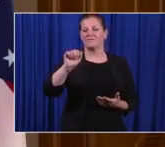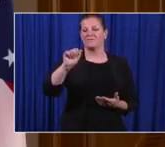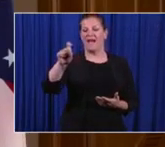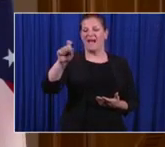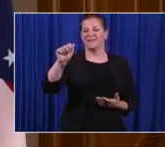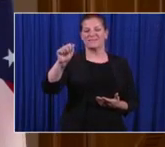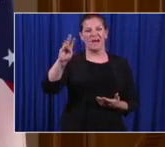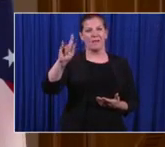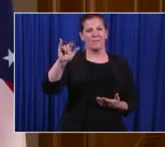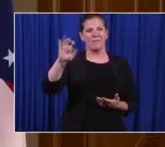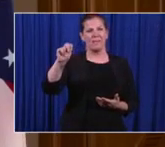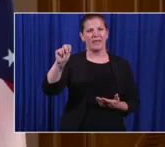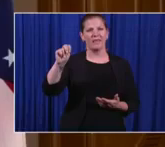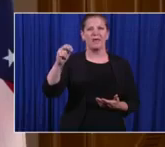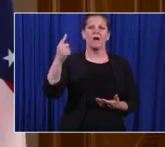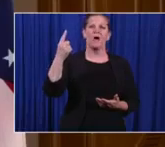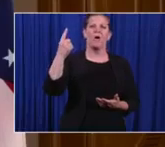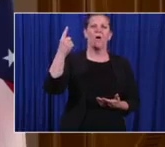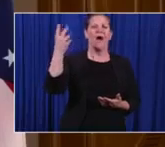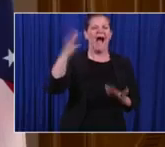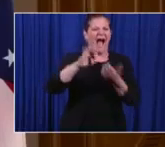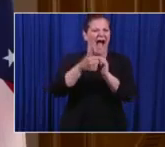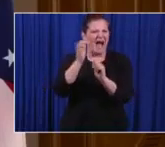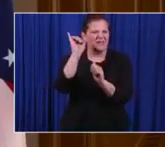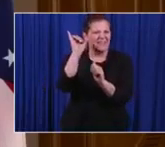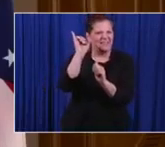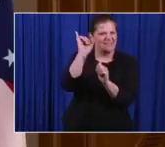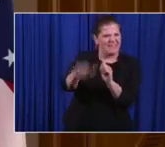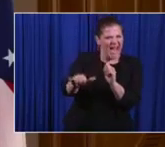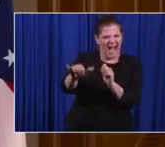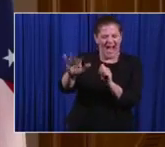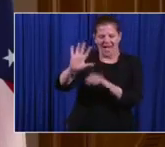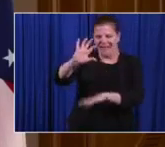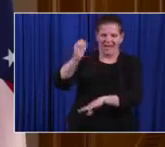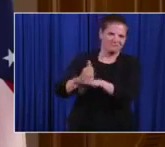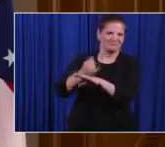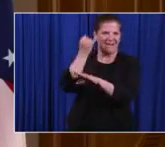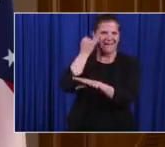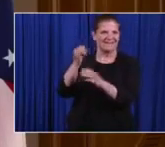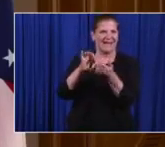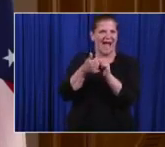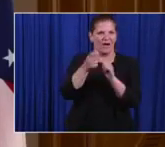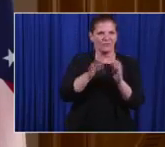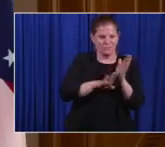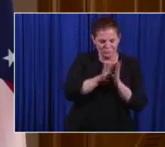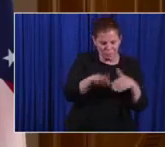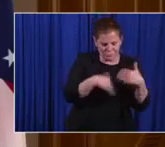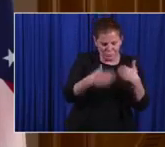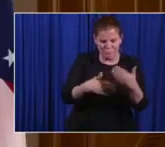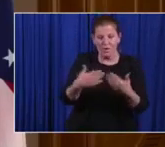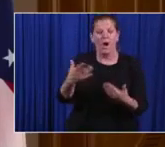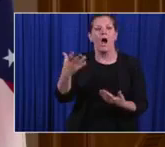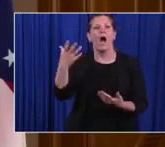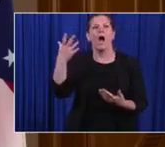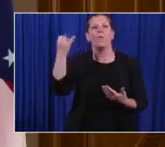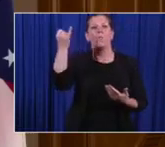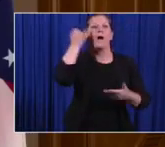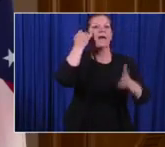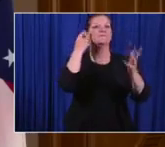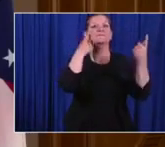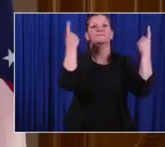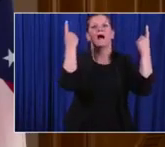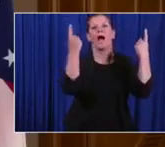it that you finally landed on that as the solution? And will there be a penalty involved if someone unvaccinated claims to